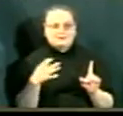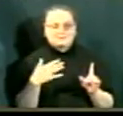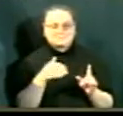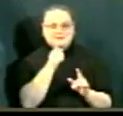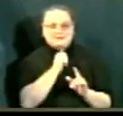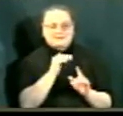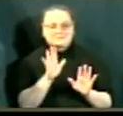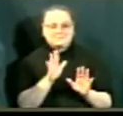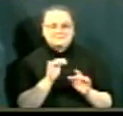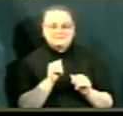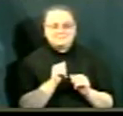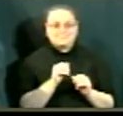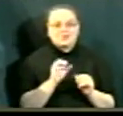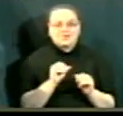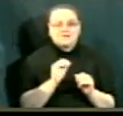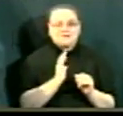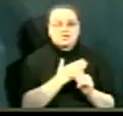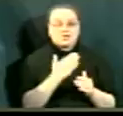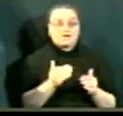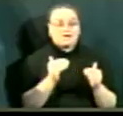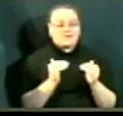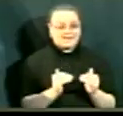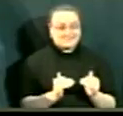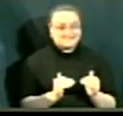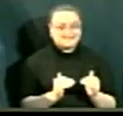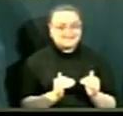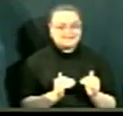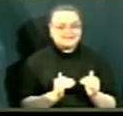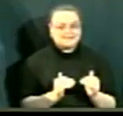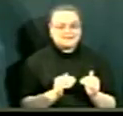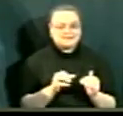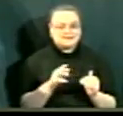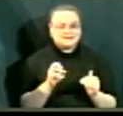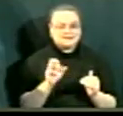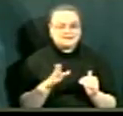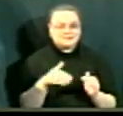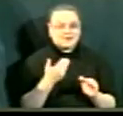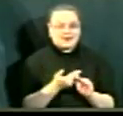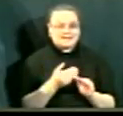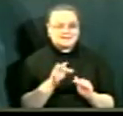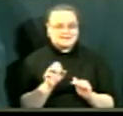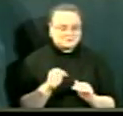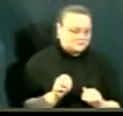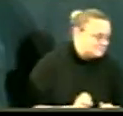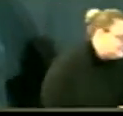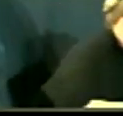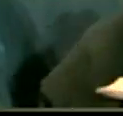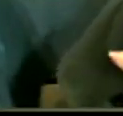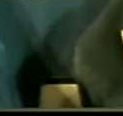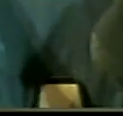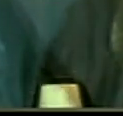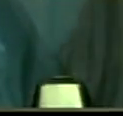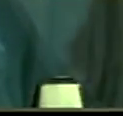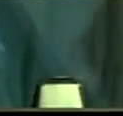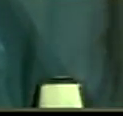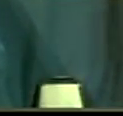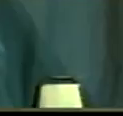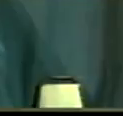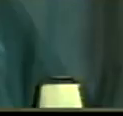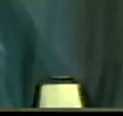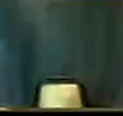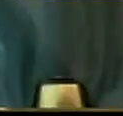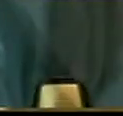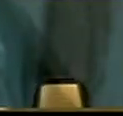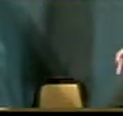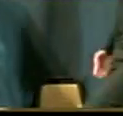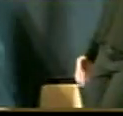passionate about this. So our next. Amber's next, Yes. and then Ms. Fugit. Okay. Okay. We did kind of get off track there, and